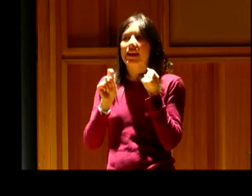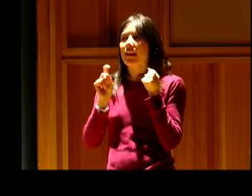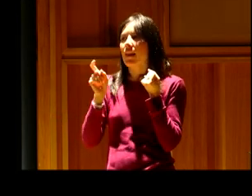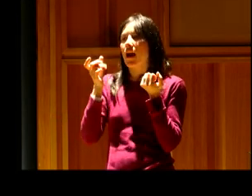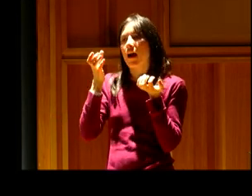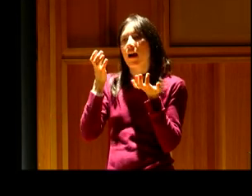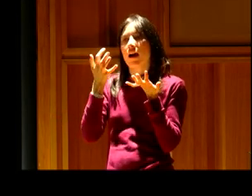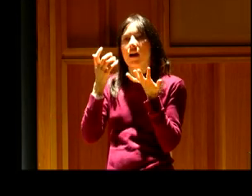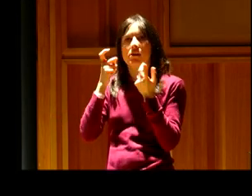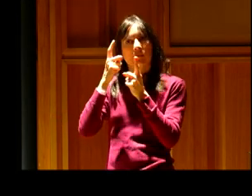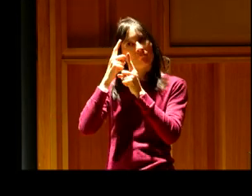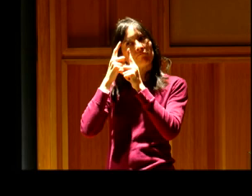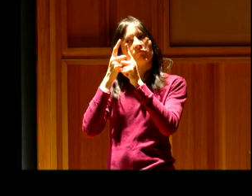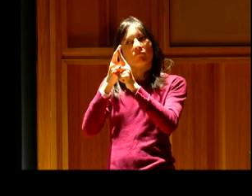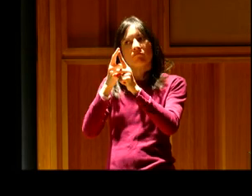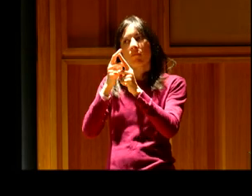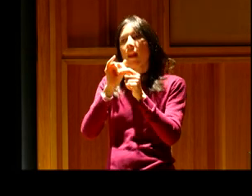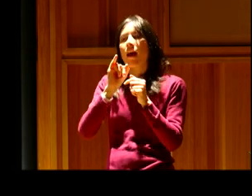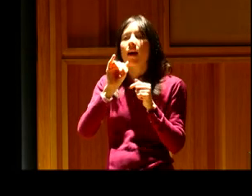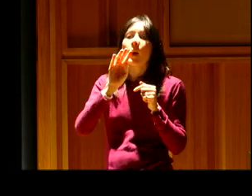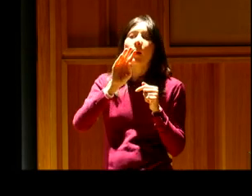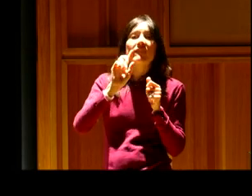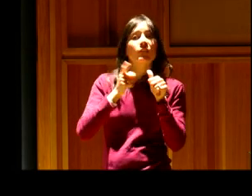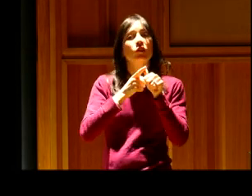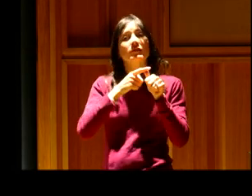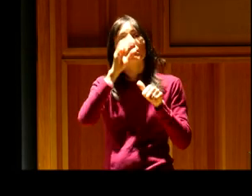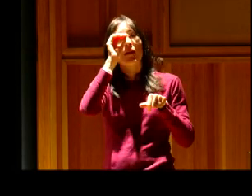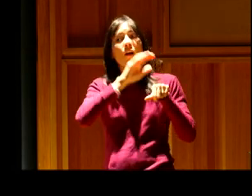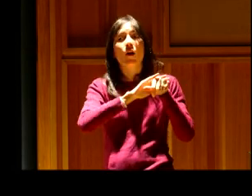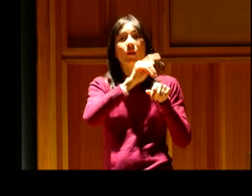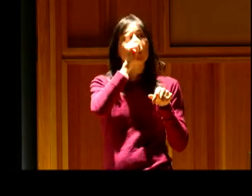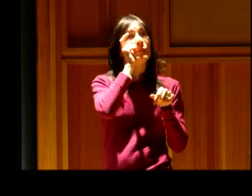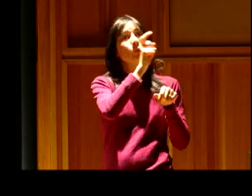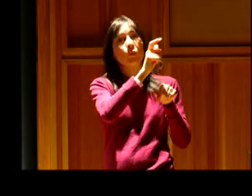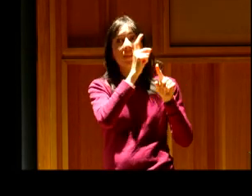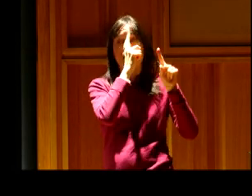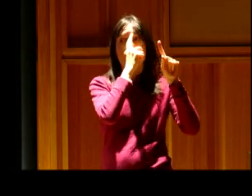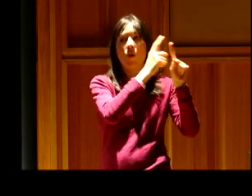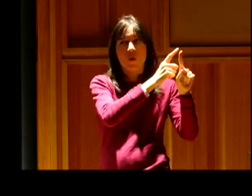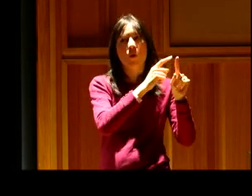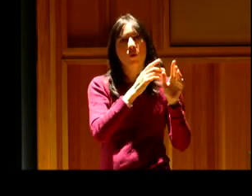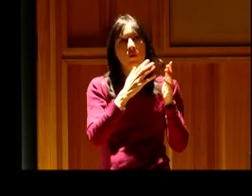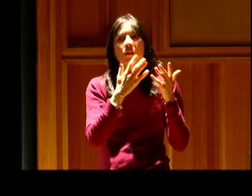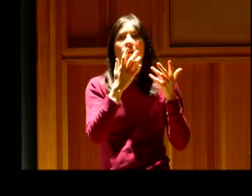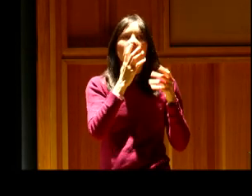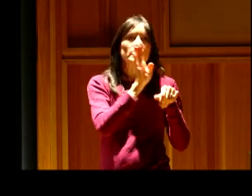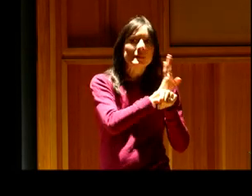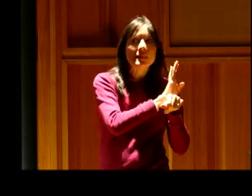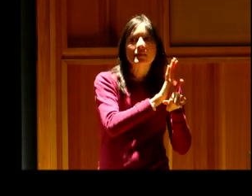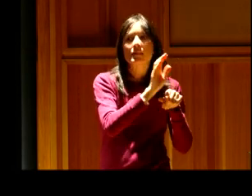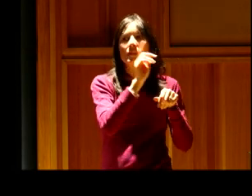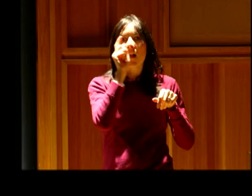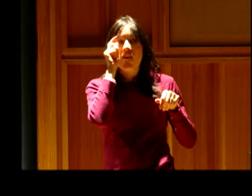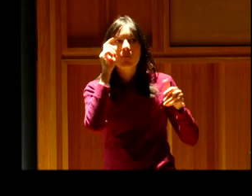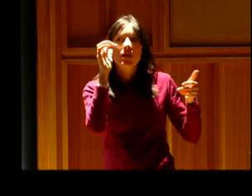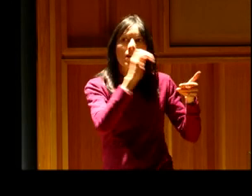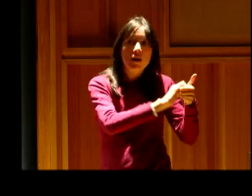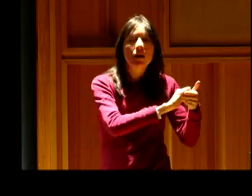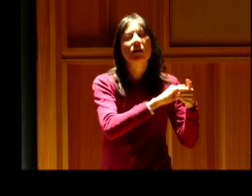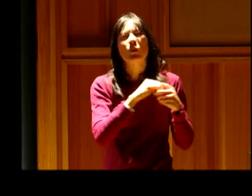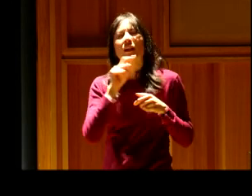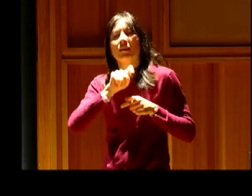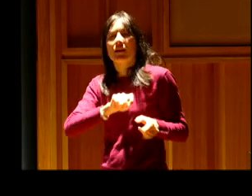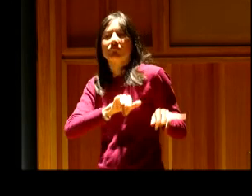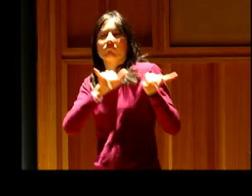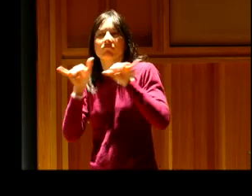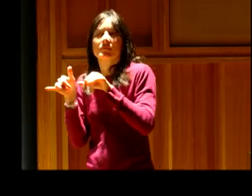this technology. It needs to be a private and public partnership of all the actors in the world, done